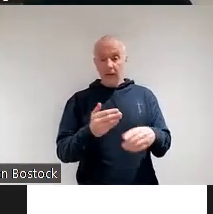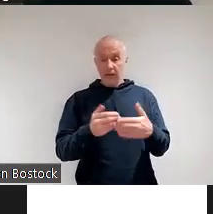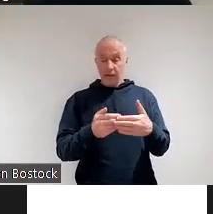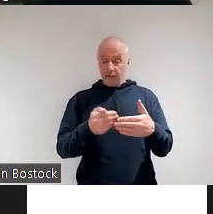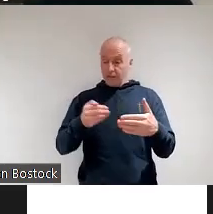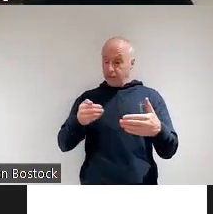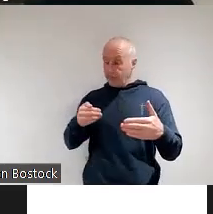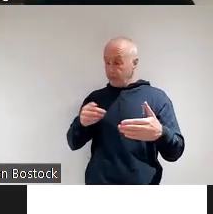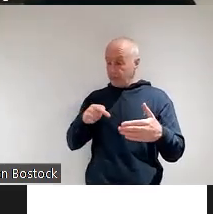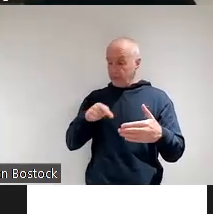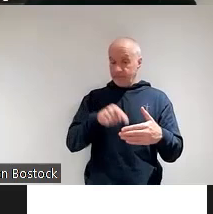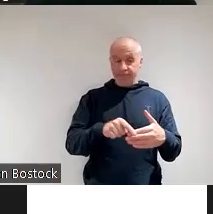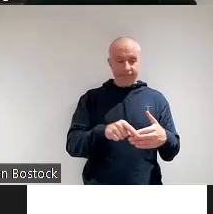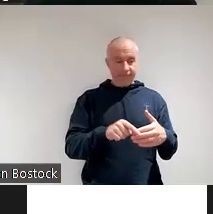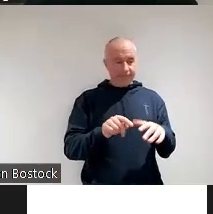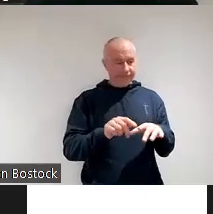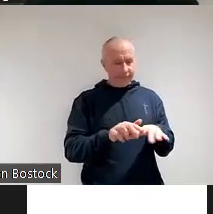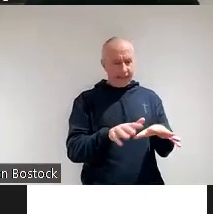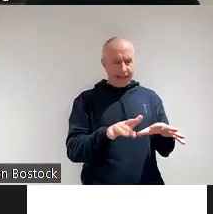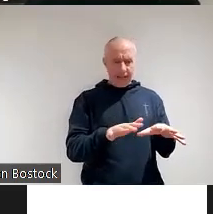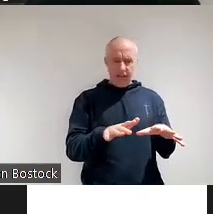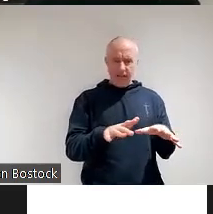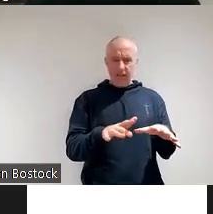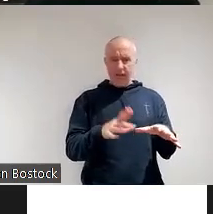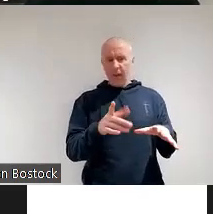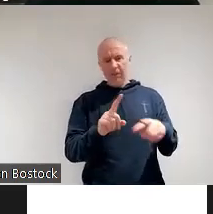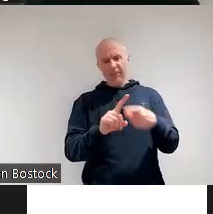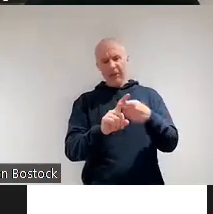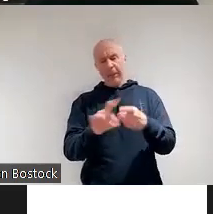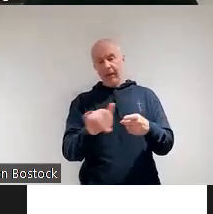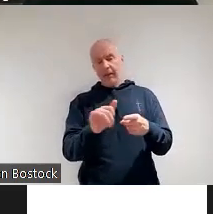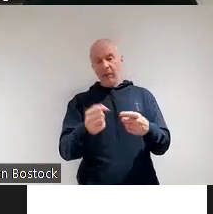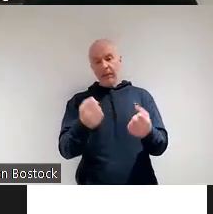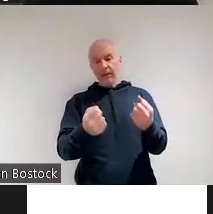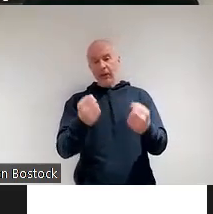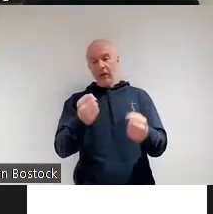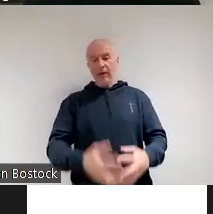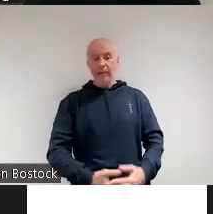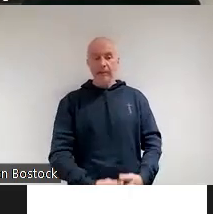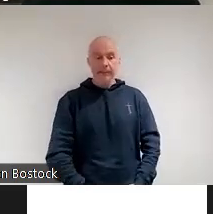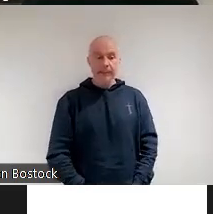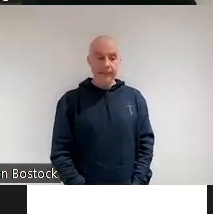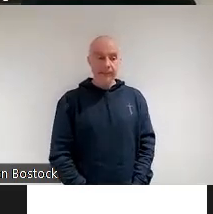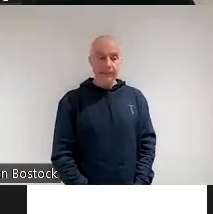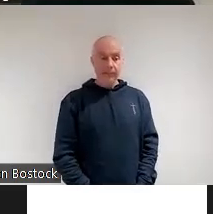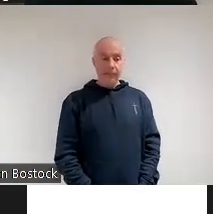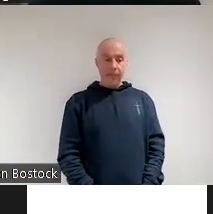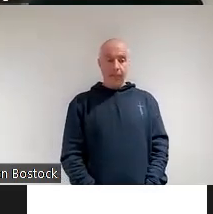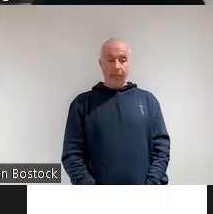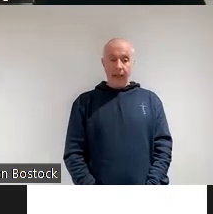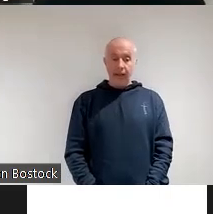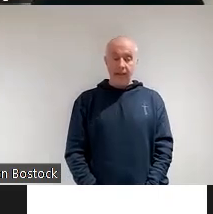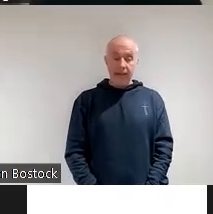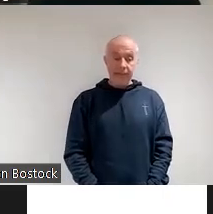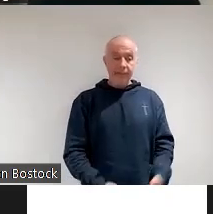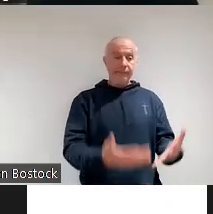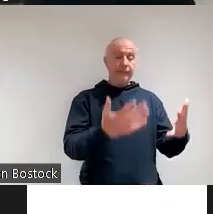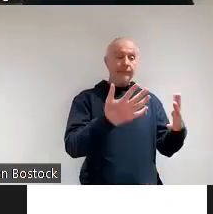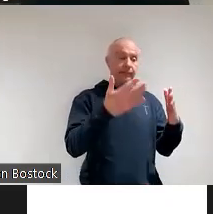vehicle, the leakage current is relatively small. But the impact could be the other way around as well. When you come into the grid,